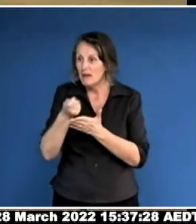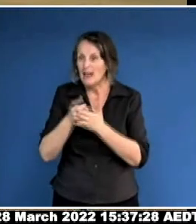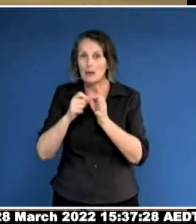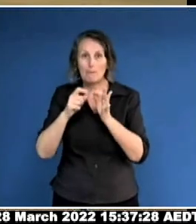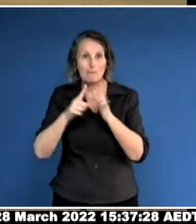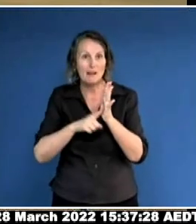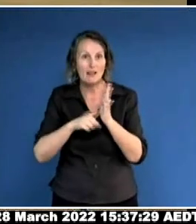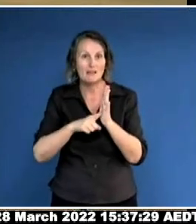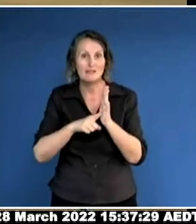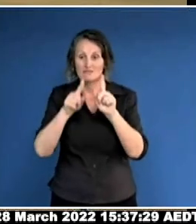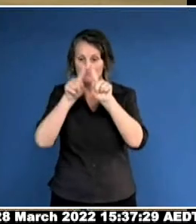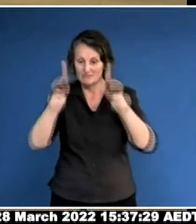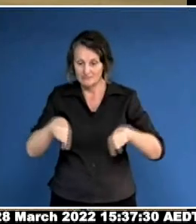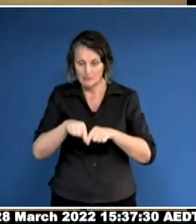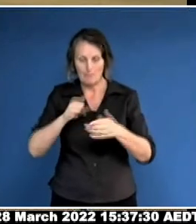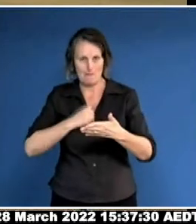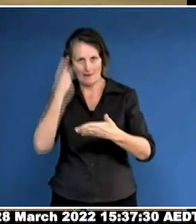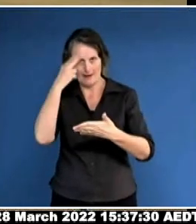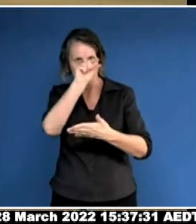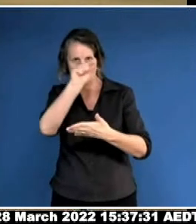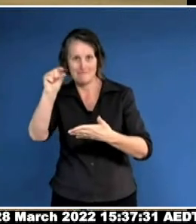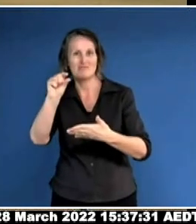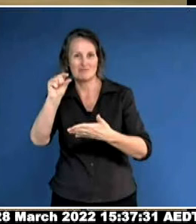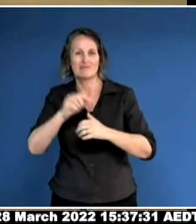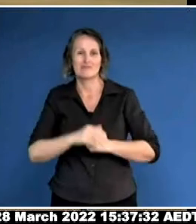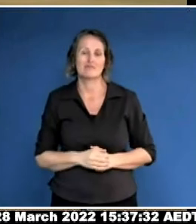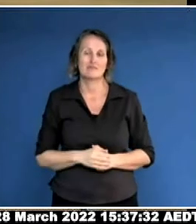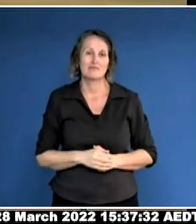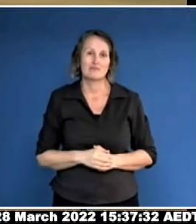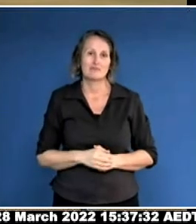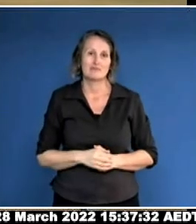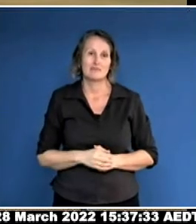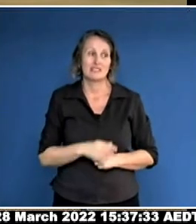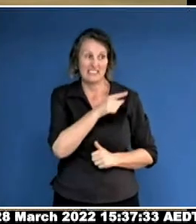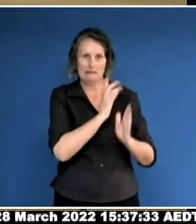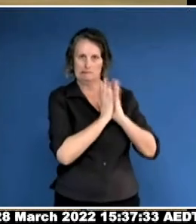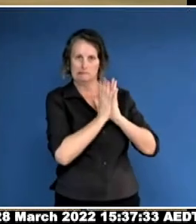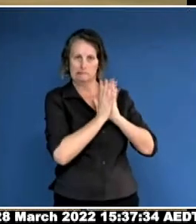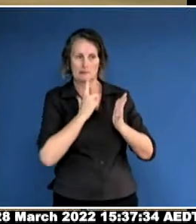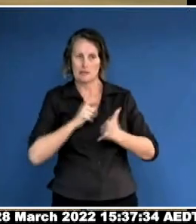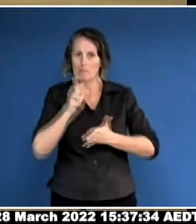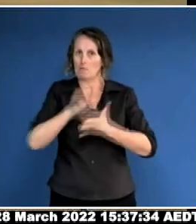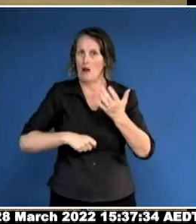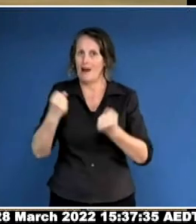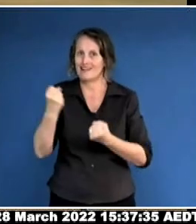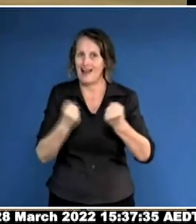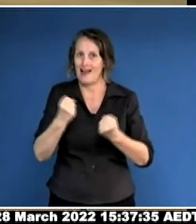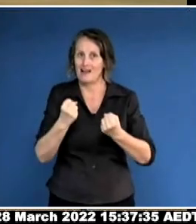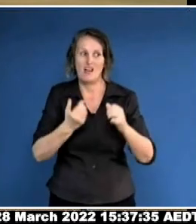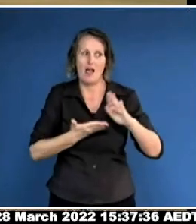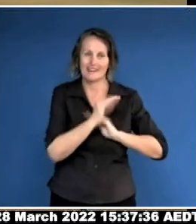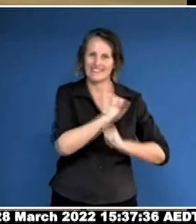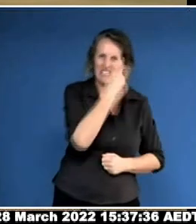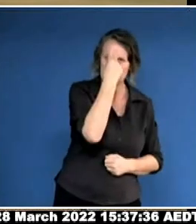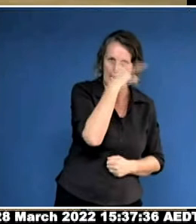4 coerced me into borrowing money from my parents to buy a car, which we put in his name. He paid the money back to my parents